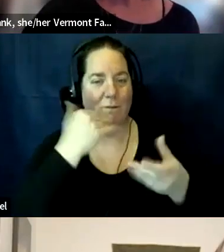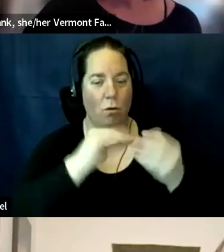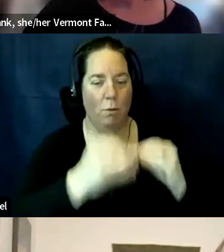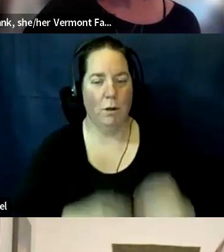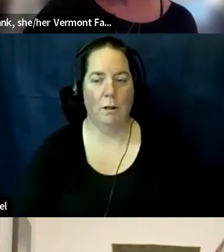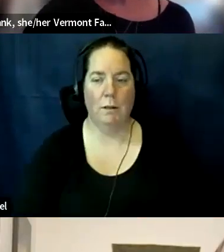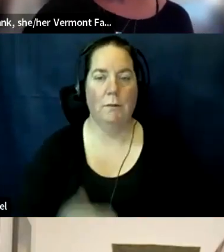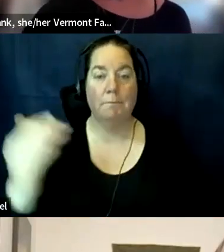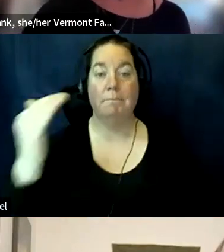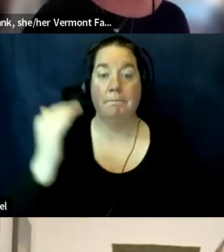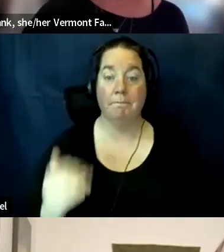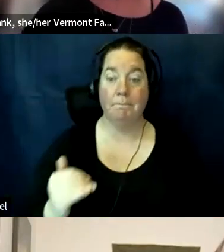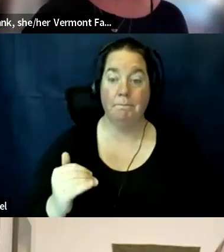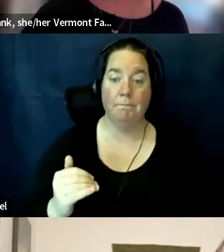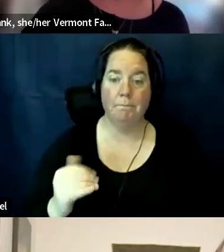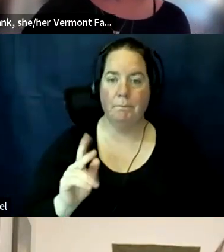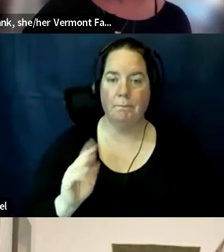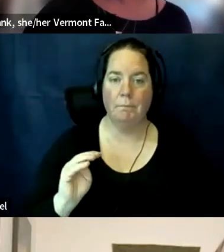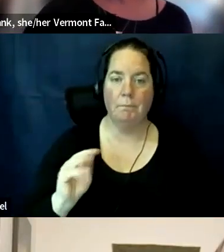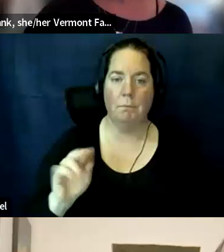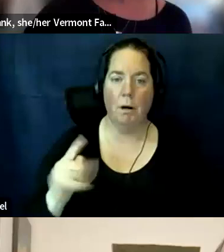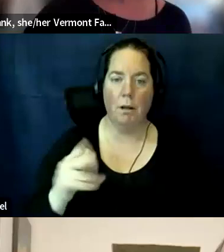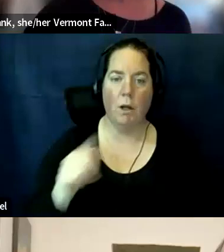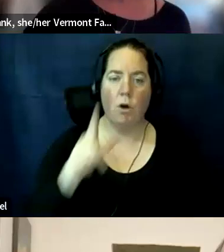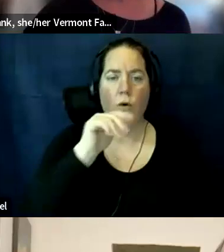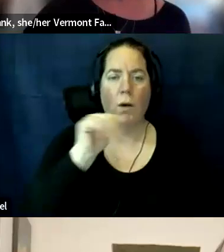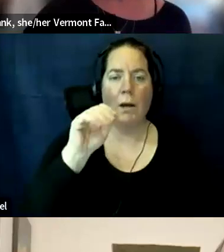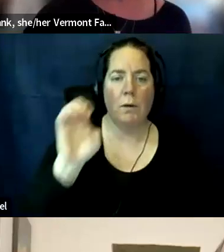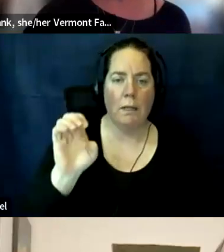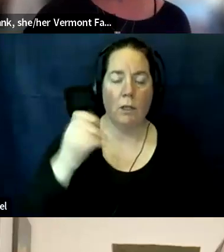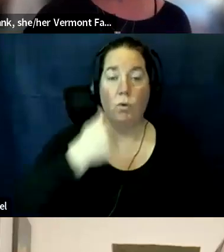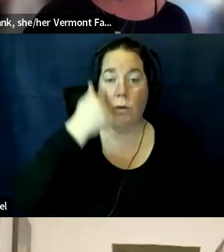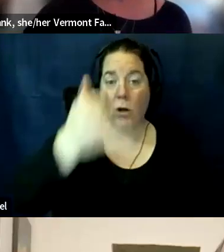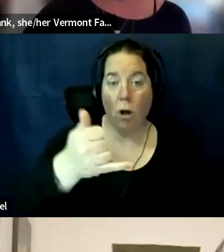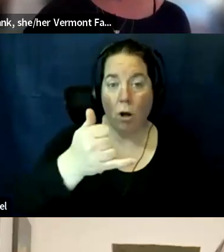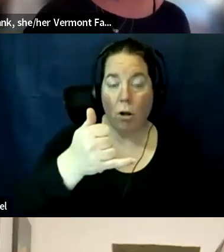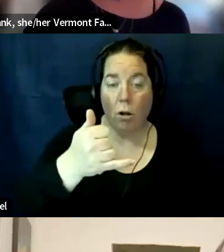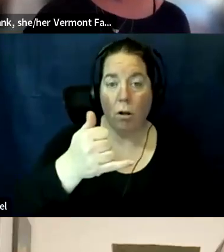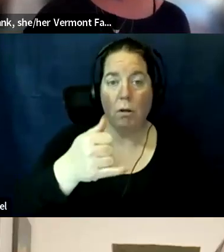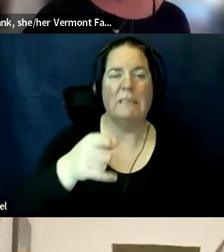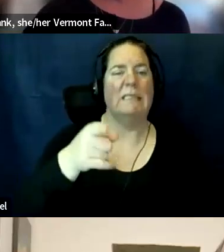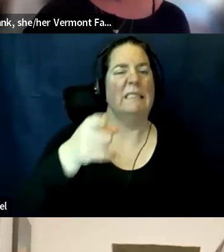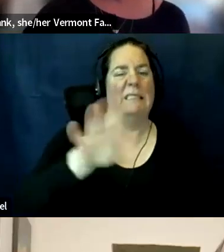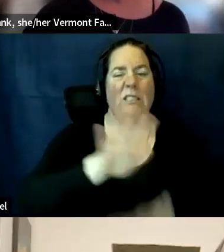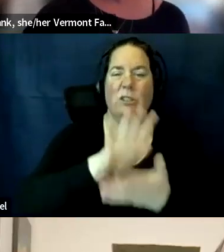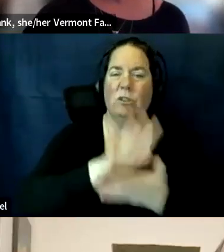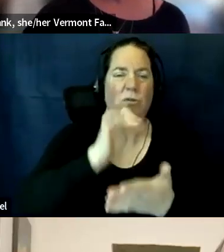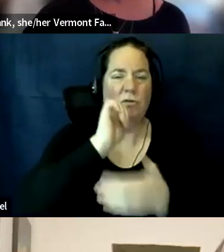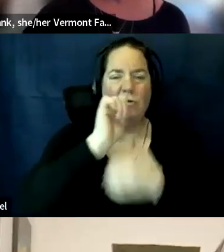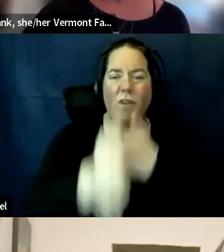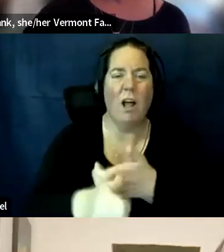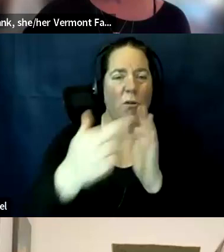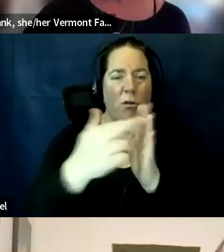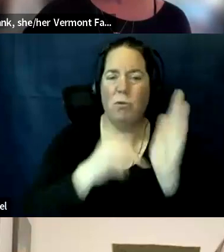Next question we have is, who at the Agency of Education would we call if we feel that the school is not following these